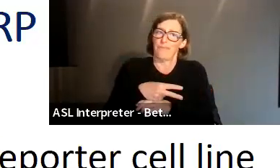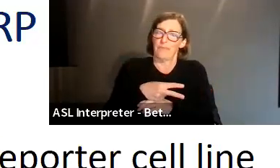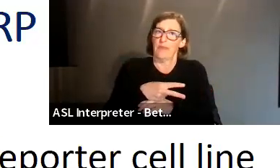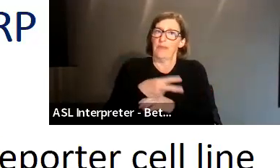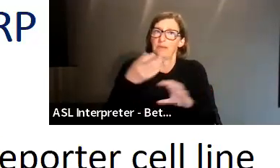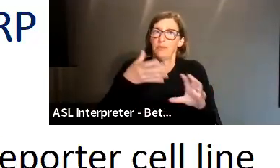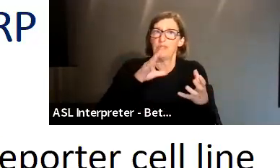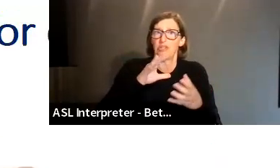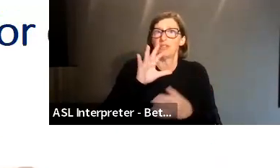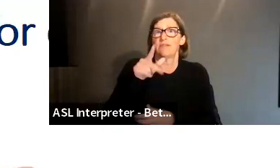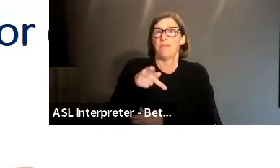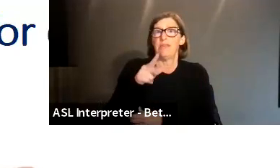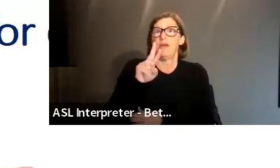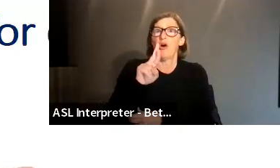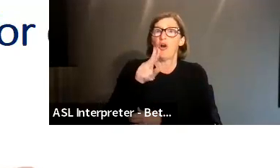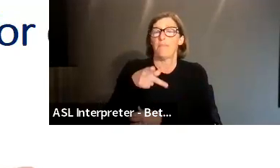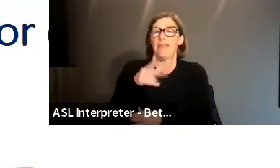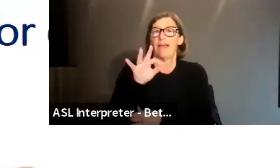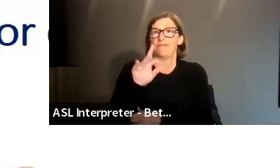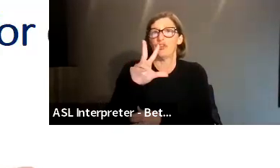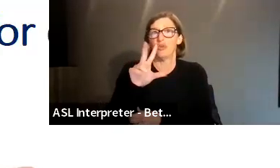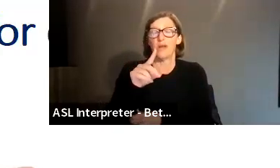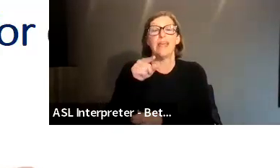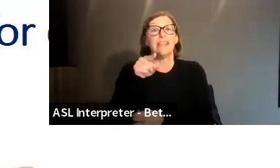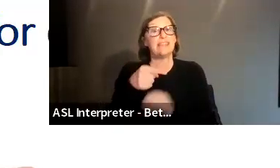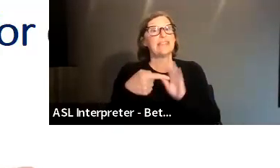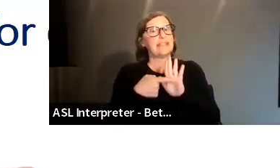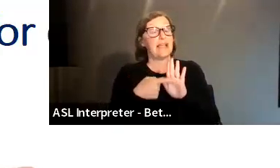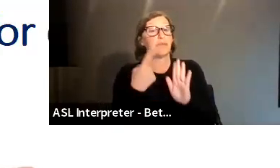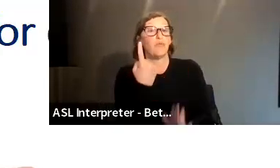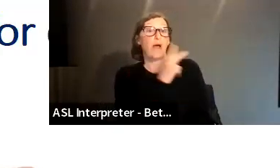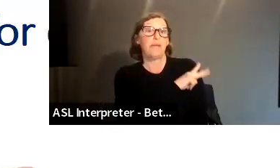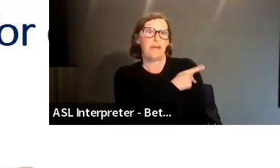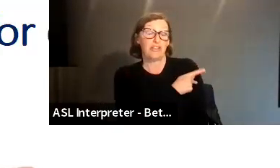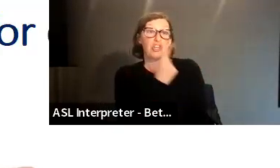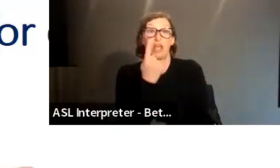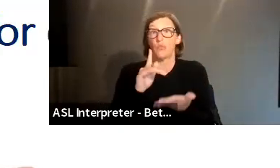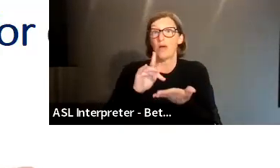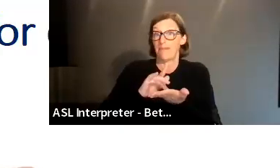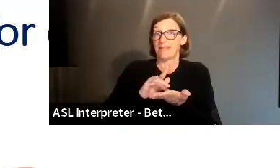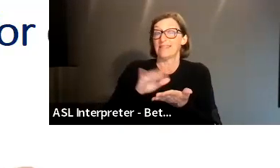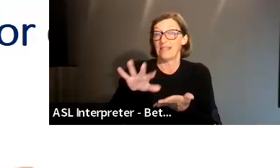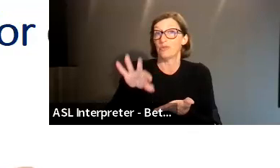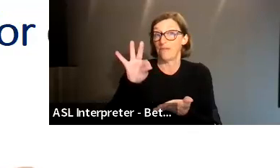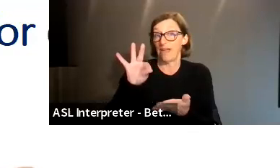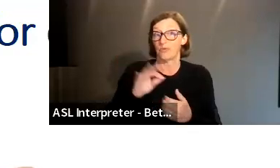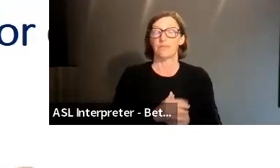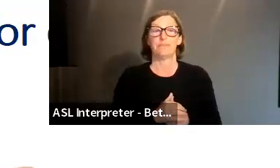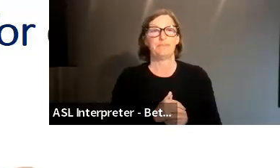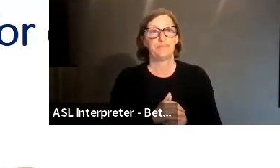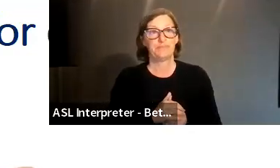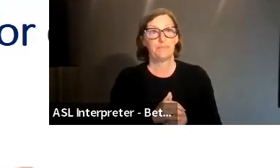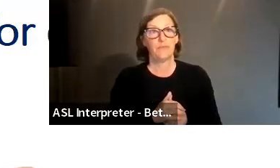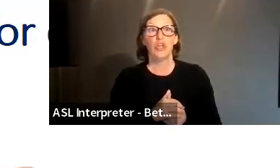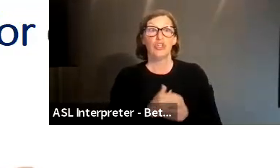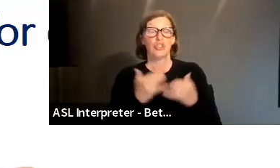PRPF31. And this is an example of 1 patient and 1 drug that was found in this screen. So we're looking